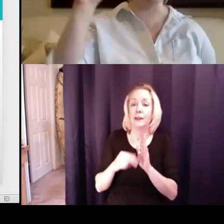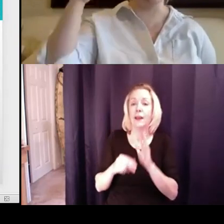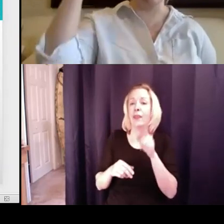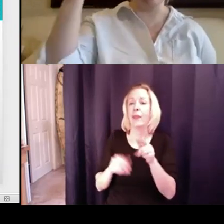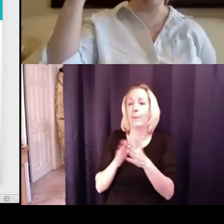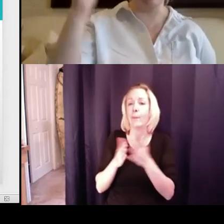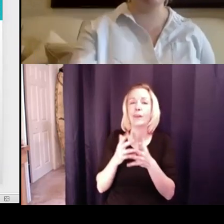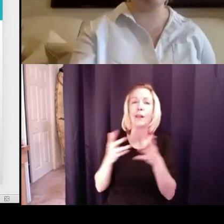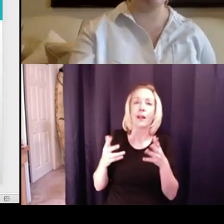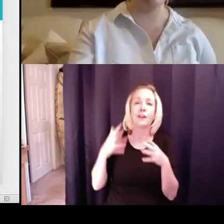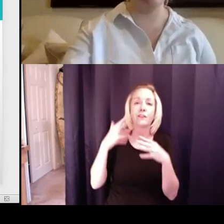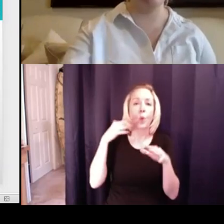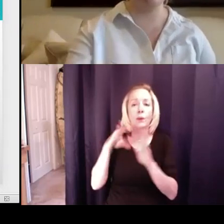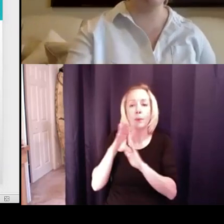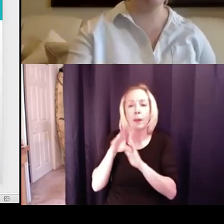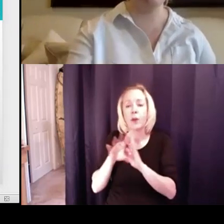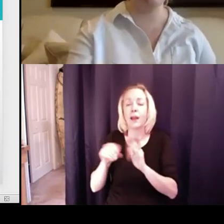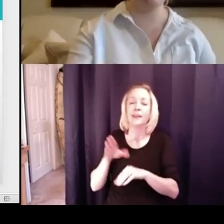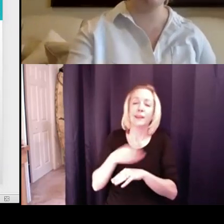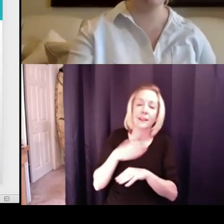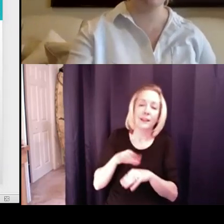singing. So then it also plays the sound that you would hear.